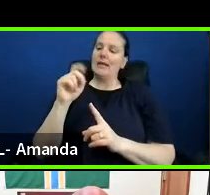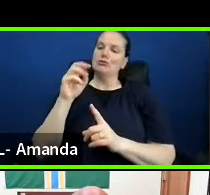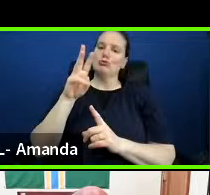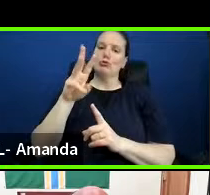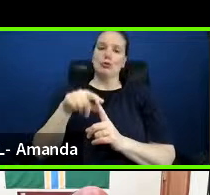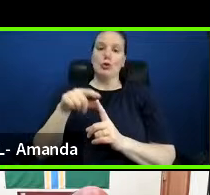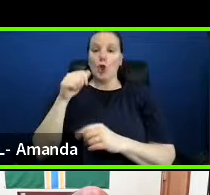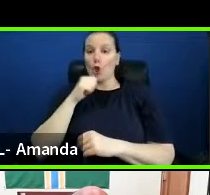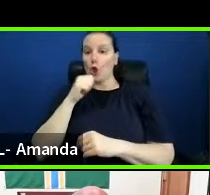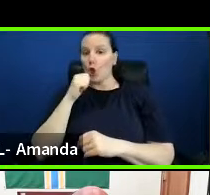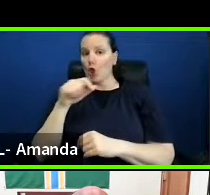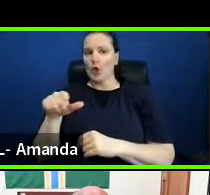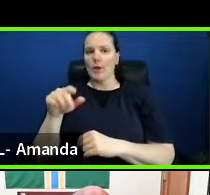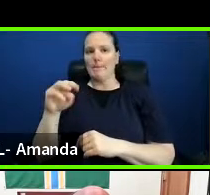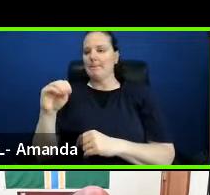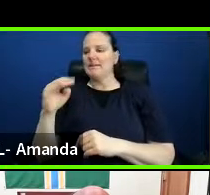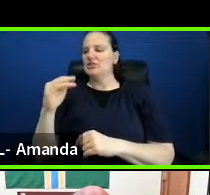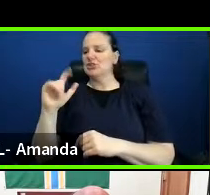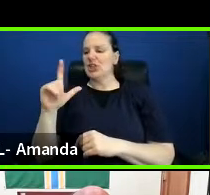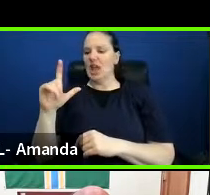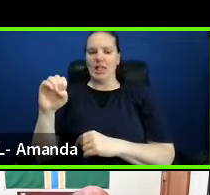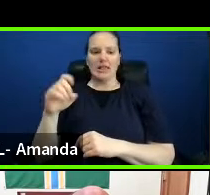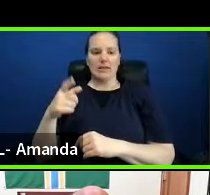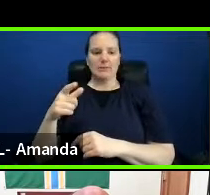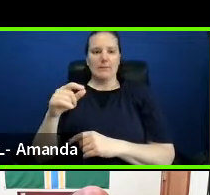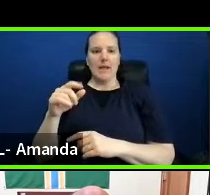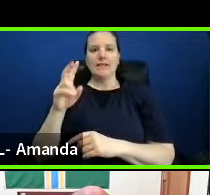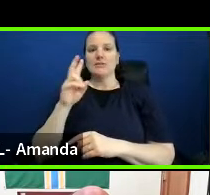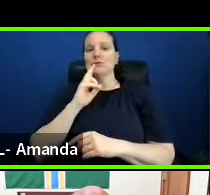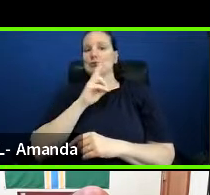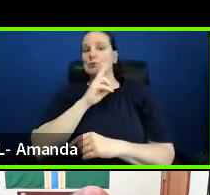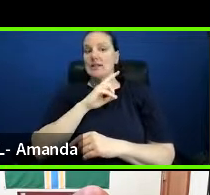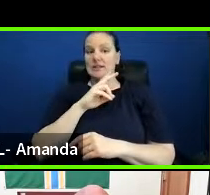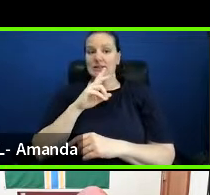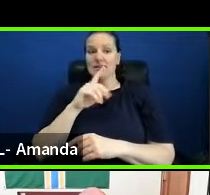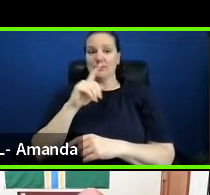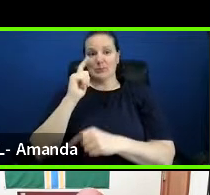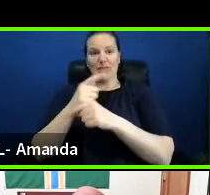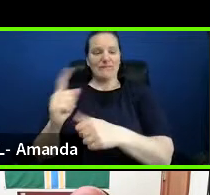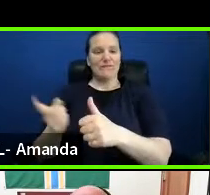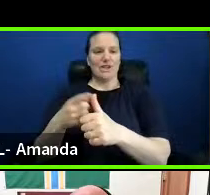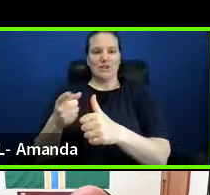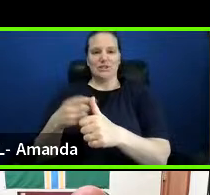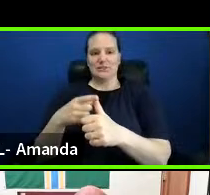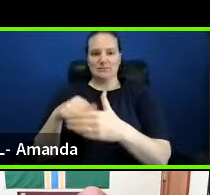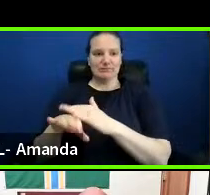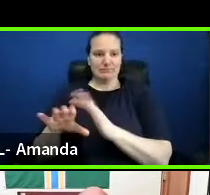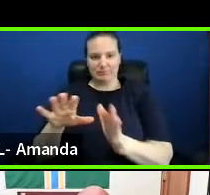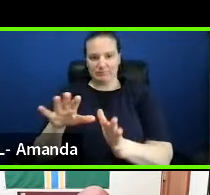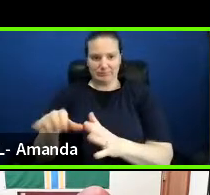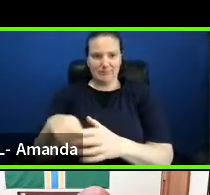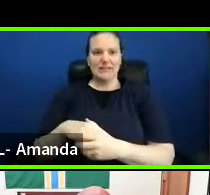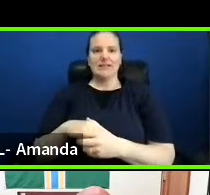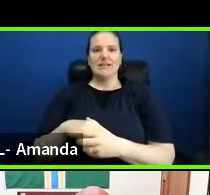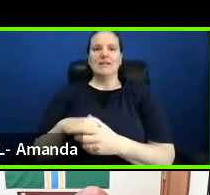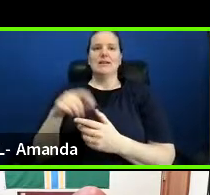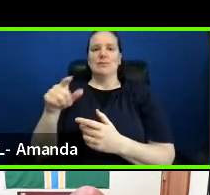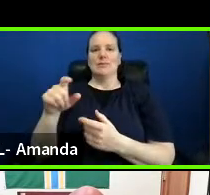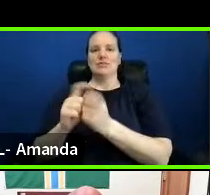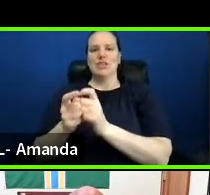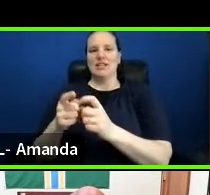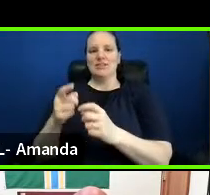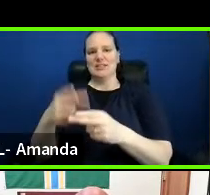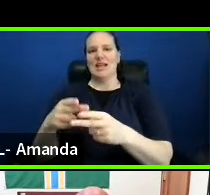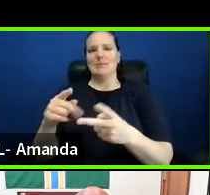was a girl, it was going to be Michelle. My identical twin brother, Andrew, came out first. So we converted to Oh, Michael. wow.